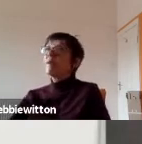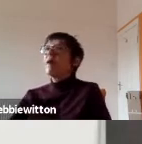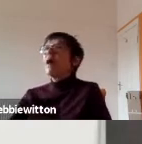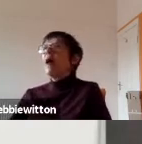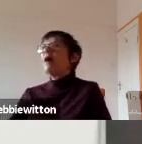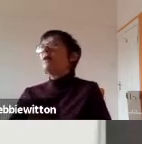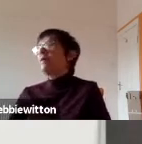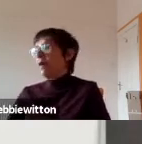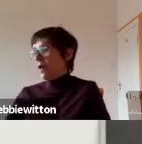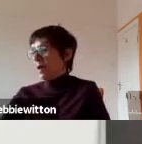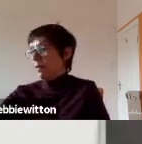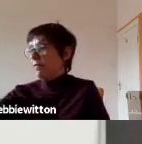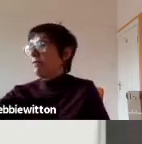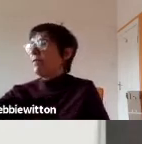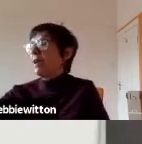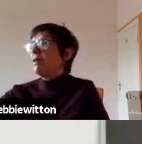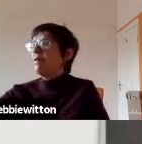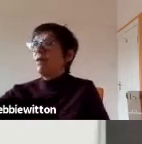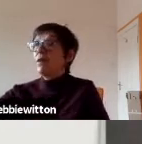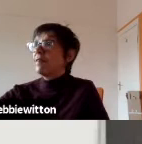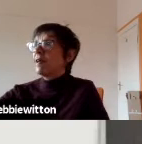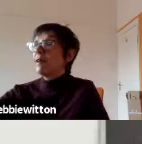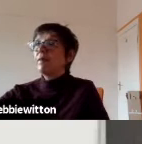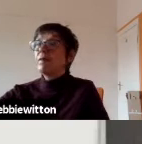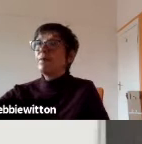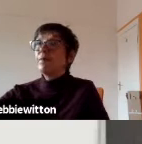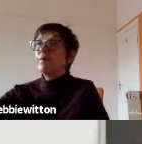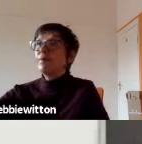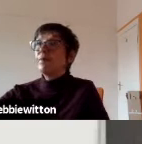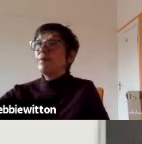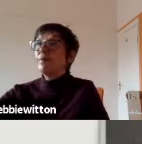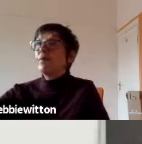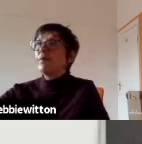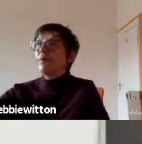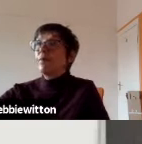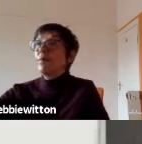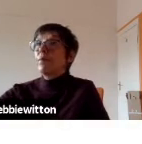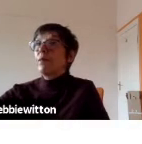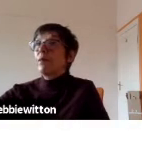members and 15 volunteers.